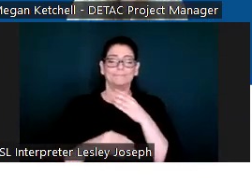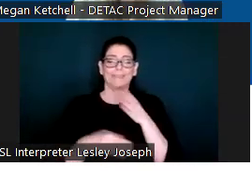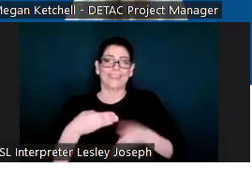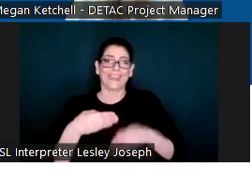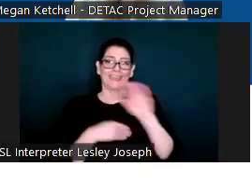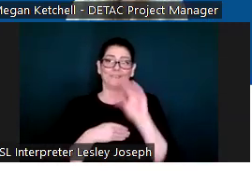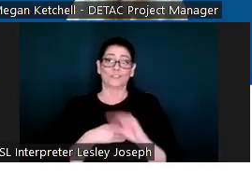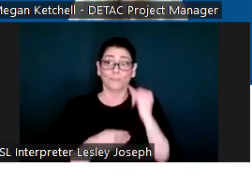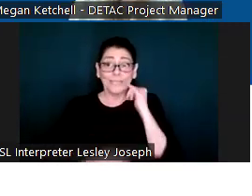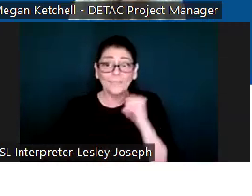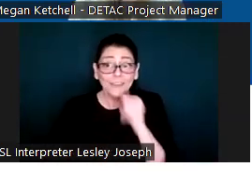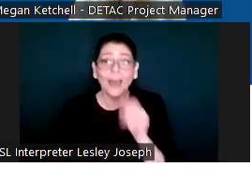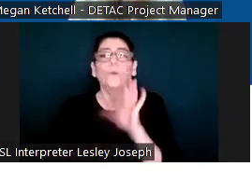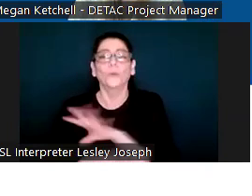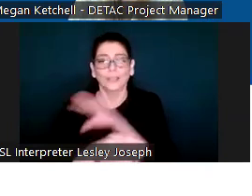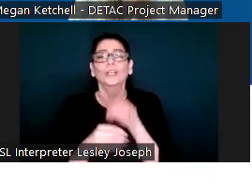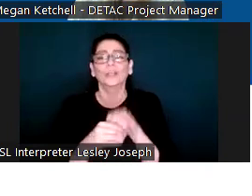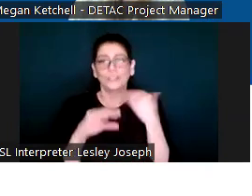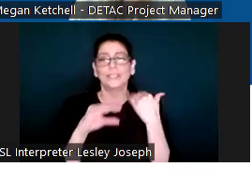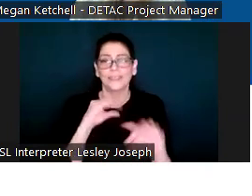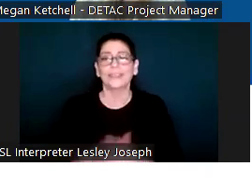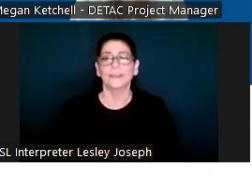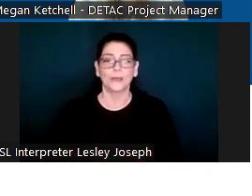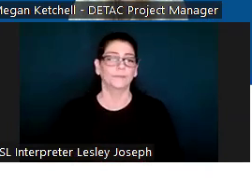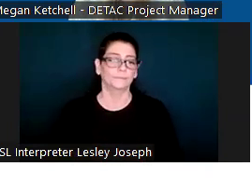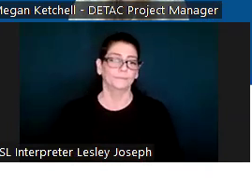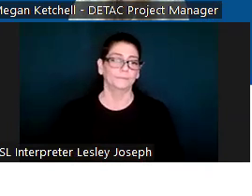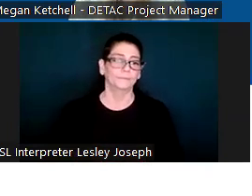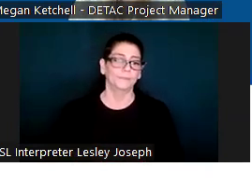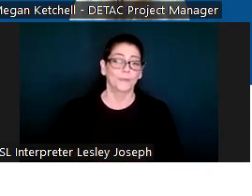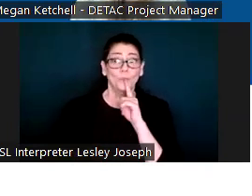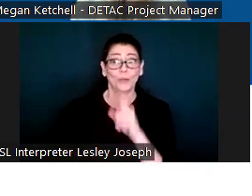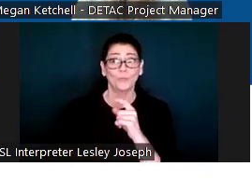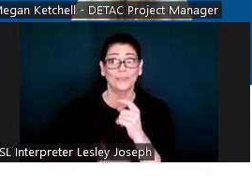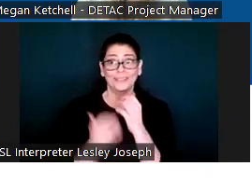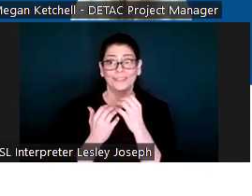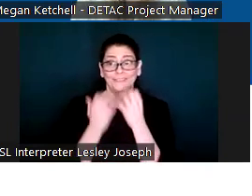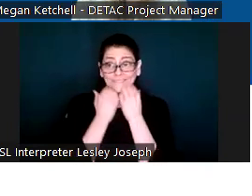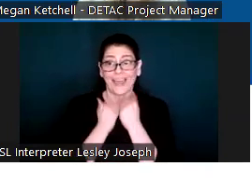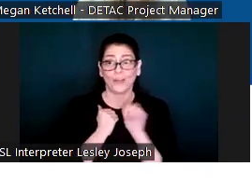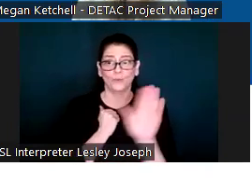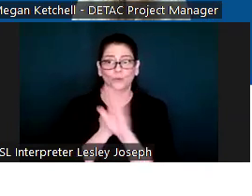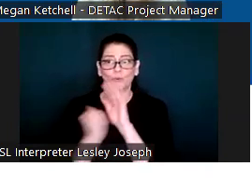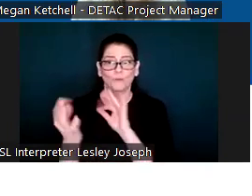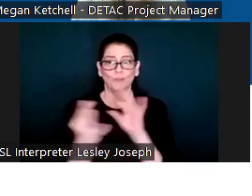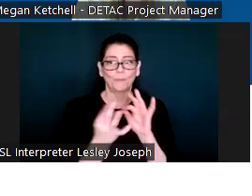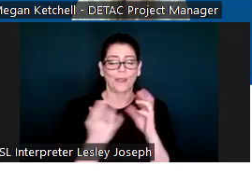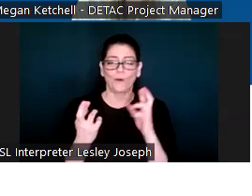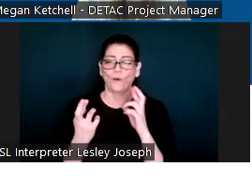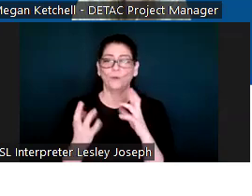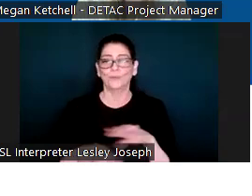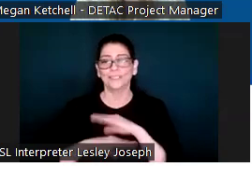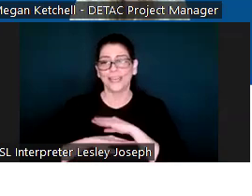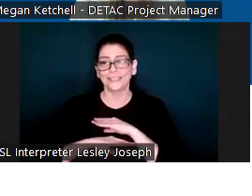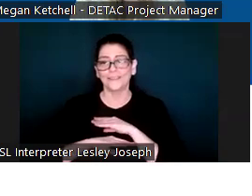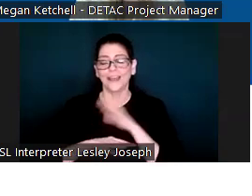it doesn't, we'll include it in the follow-up email also, but we really value your feedback and hope that you are satisfied and engaged with today's